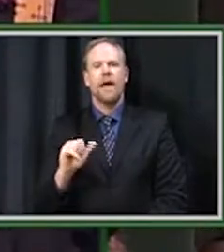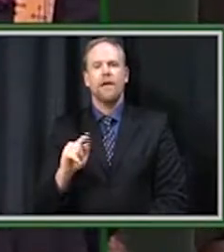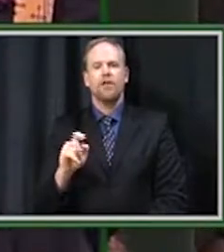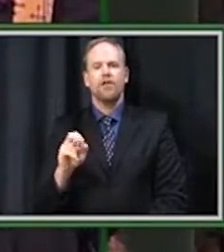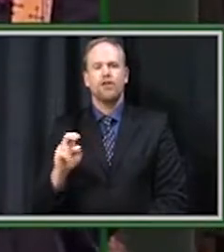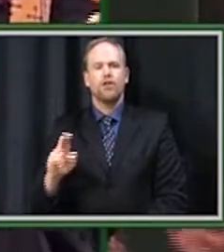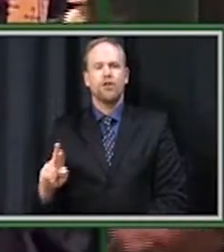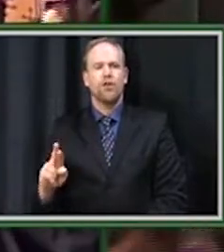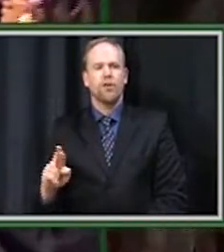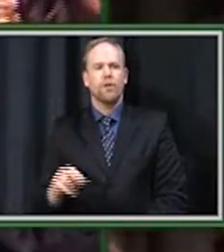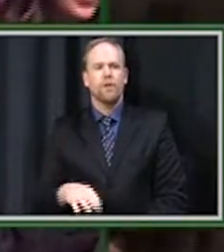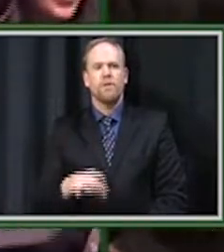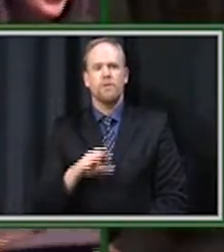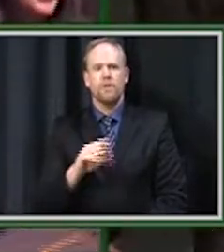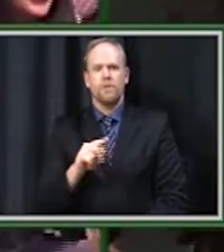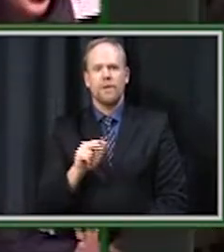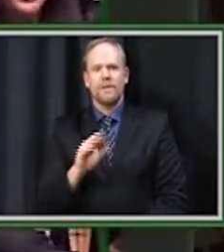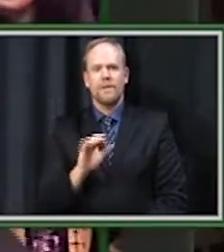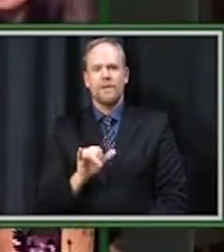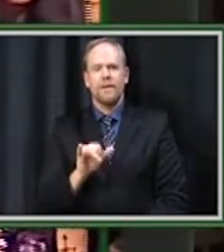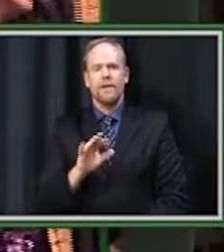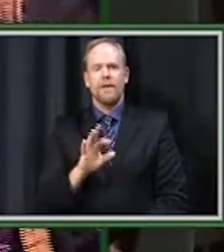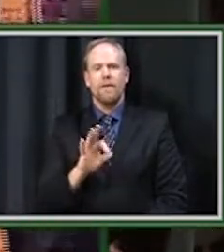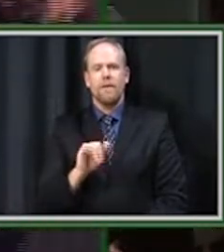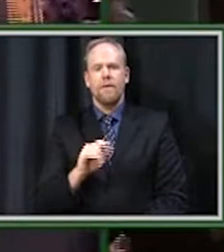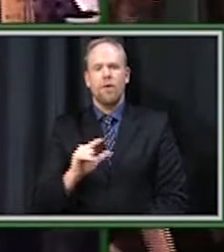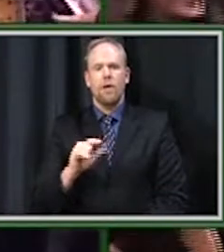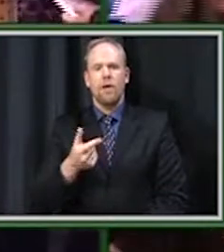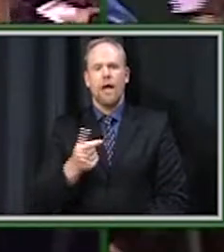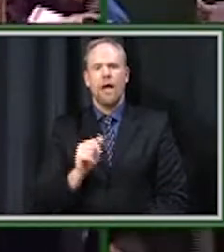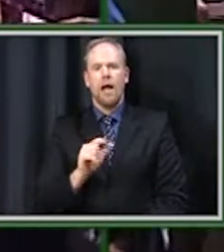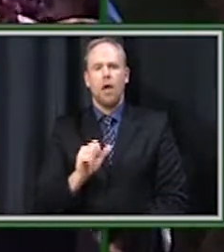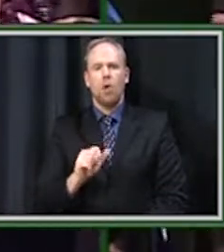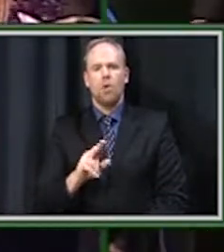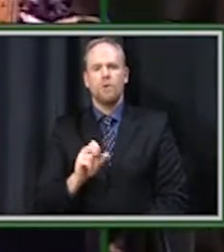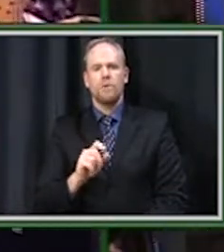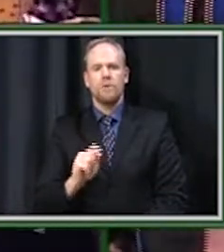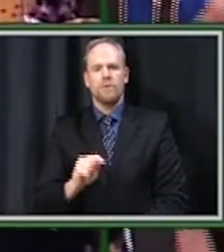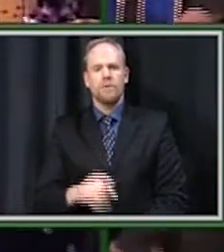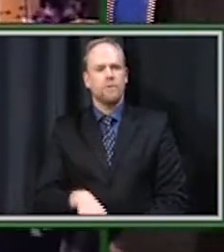Tracy Fallgaust. Jennifer Ellis.